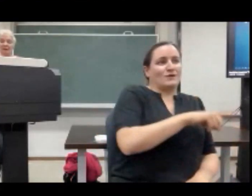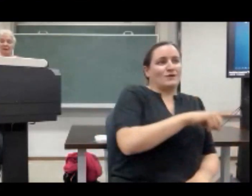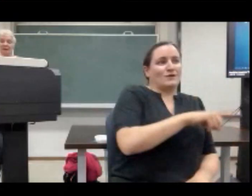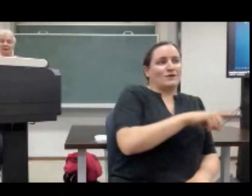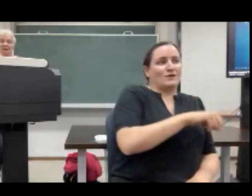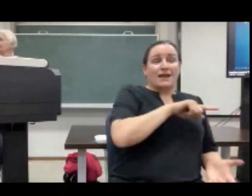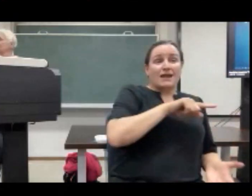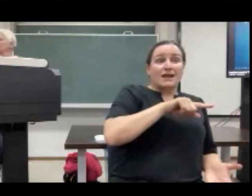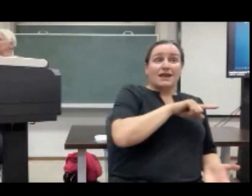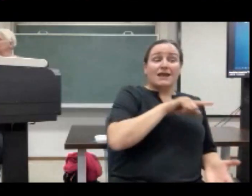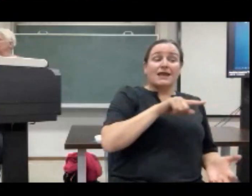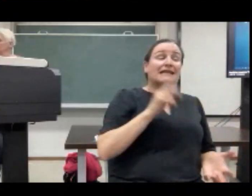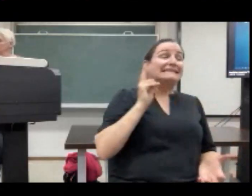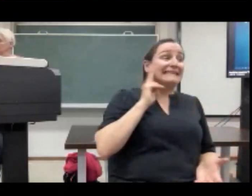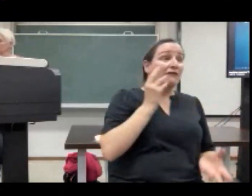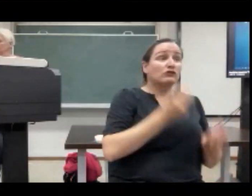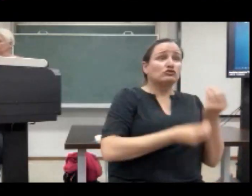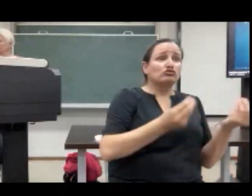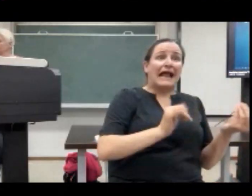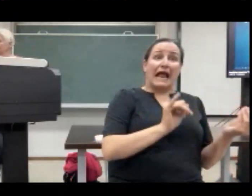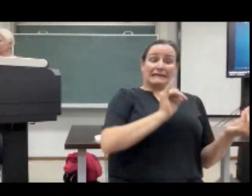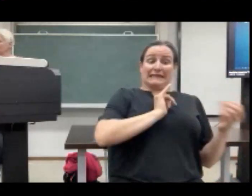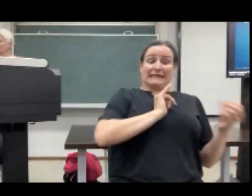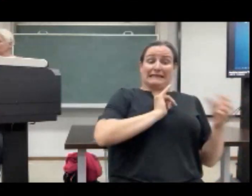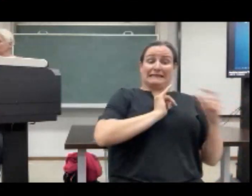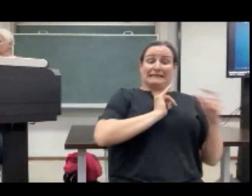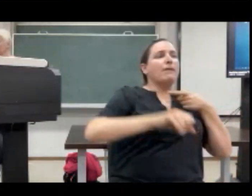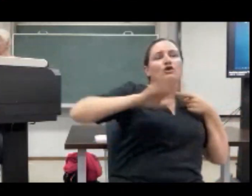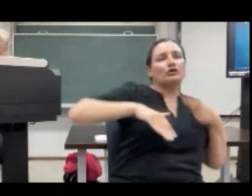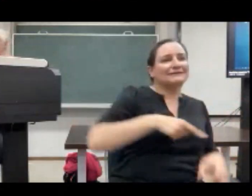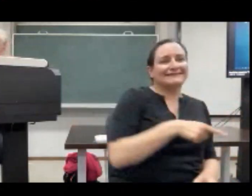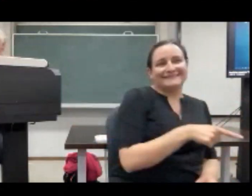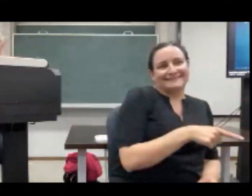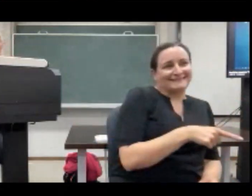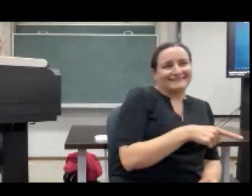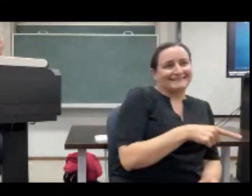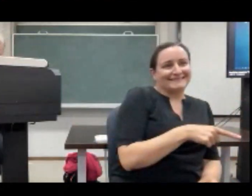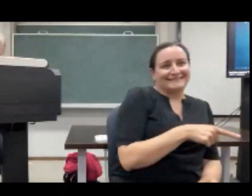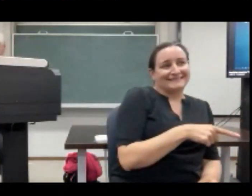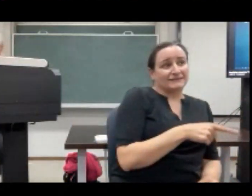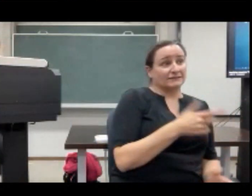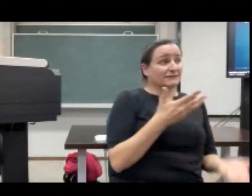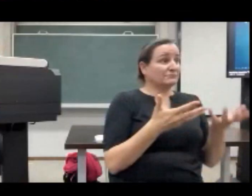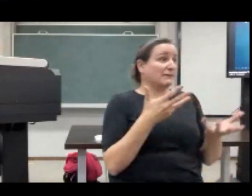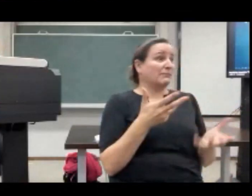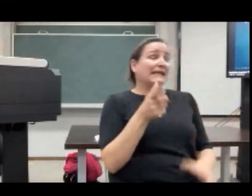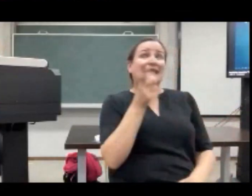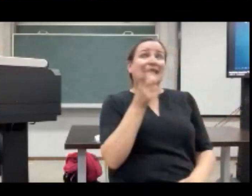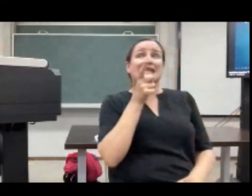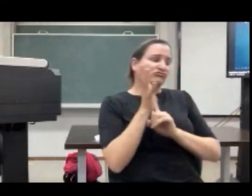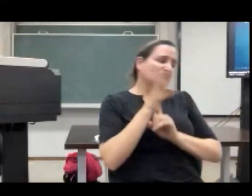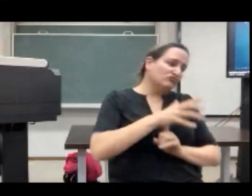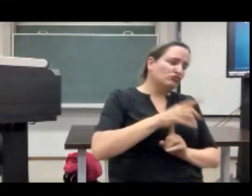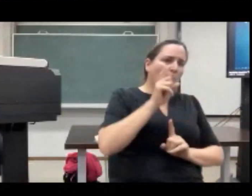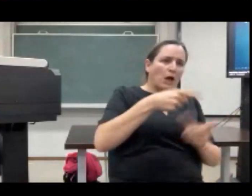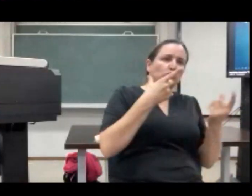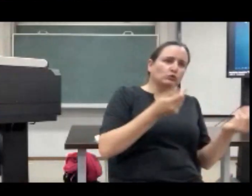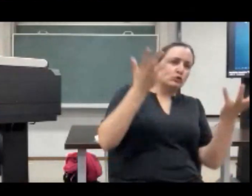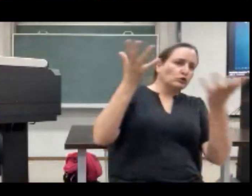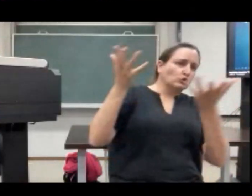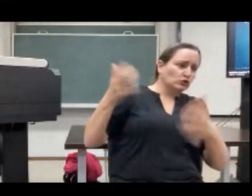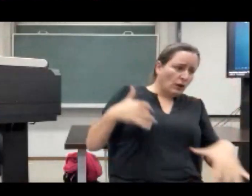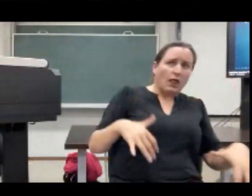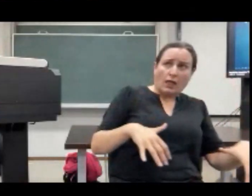and sense of identity can be vulnerable because there can be prejudice from the hearing population.